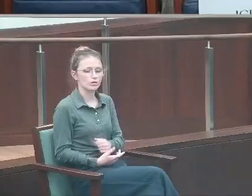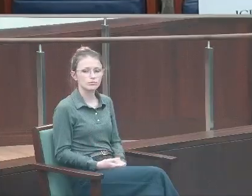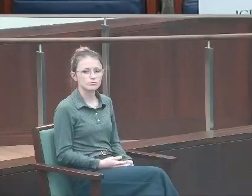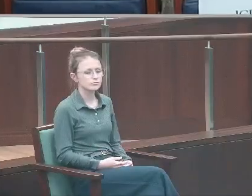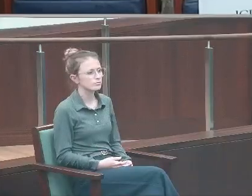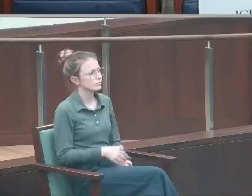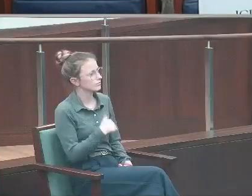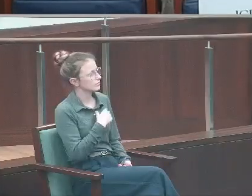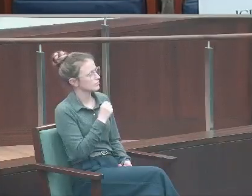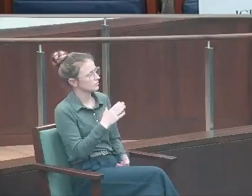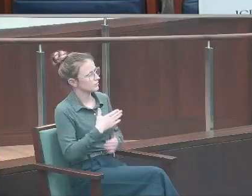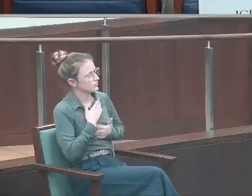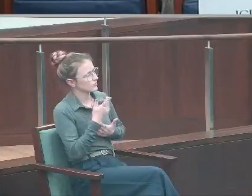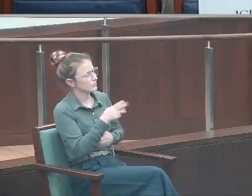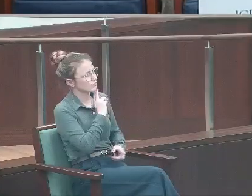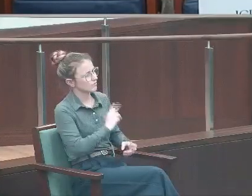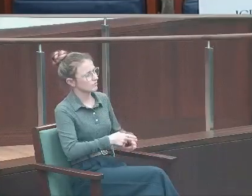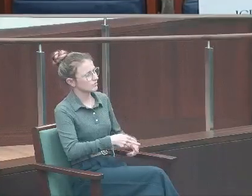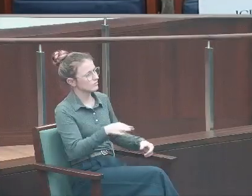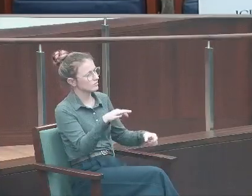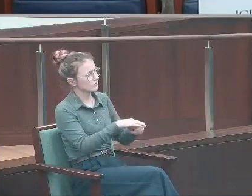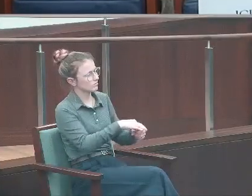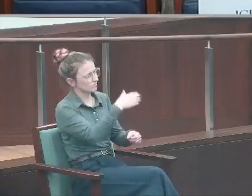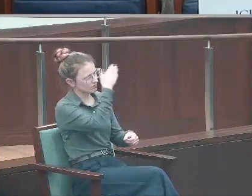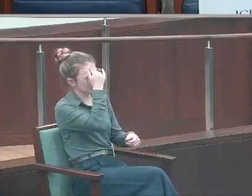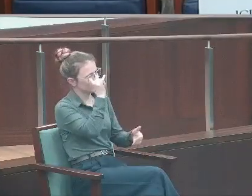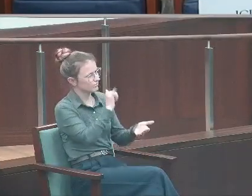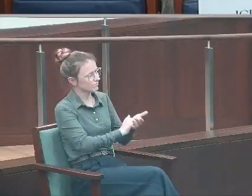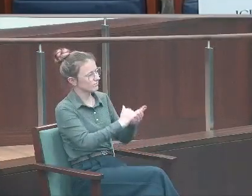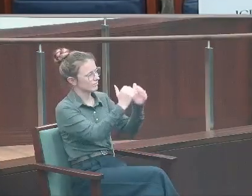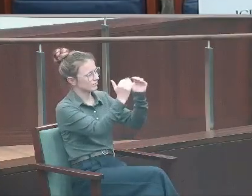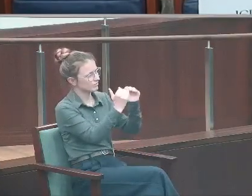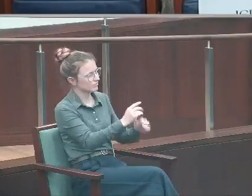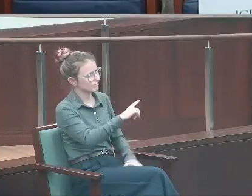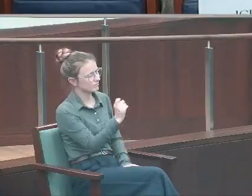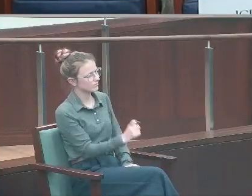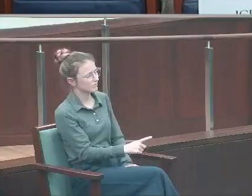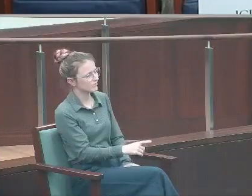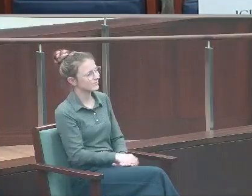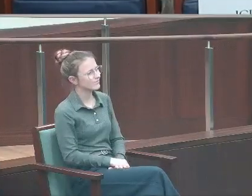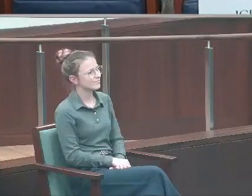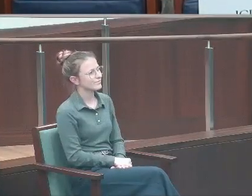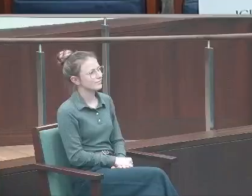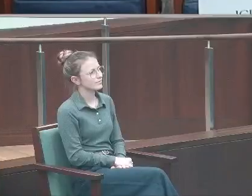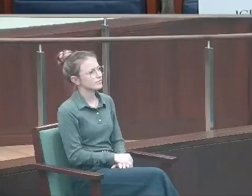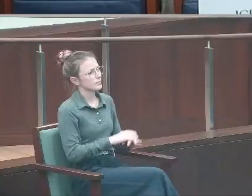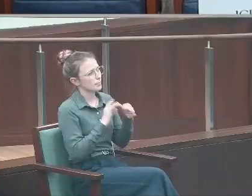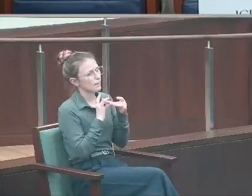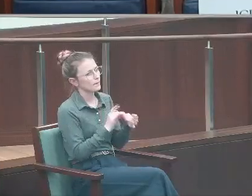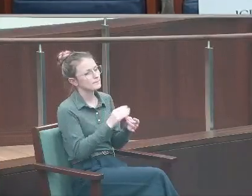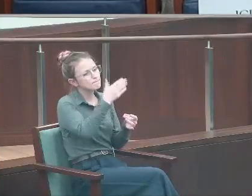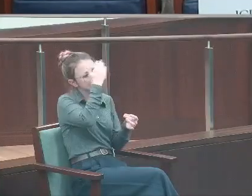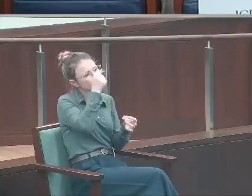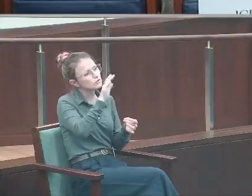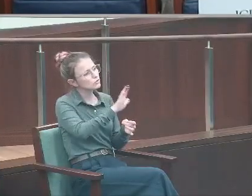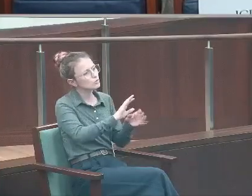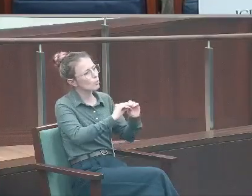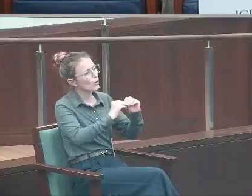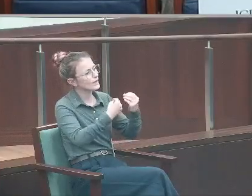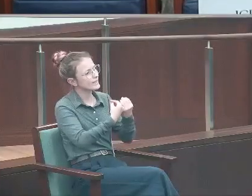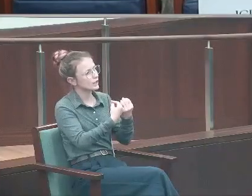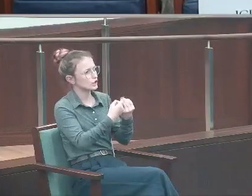so glad you brought up elections, because that takes me to my next question because your organization